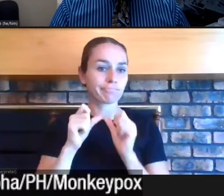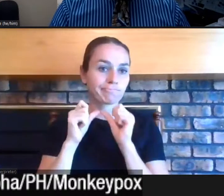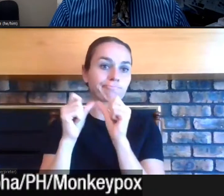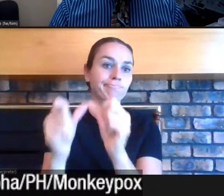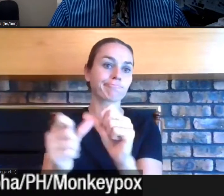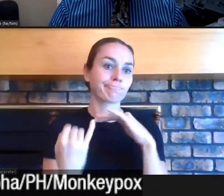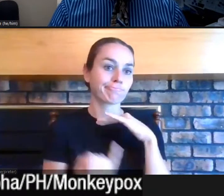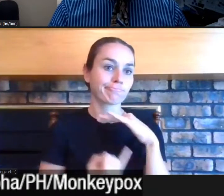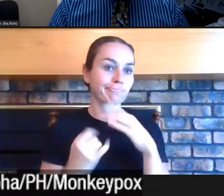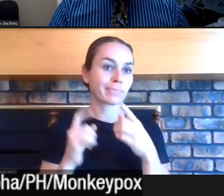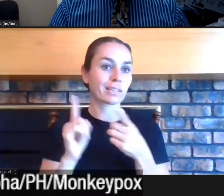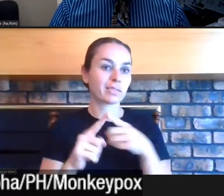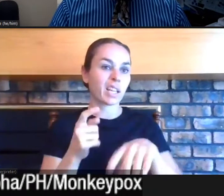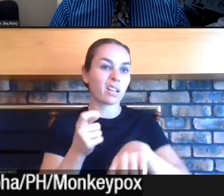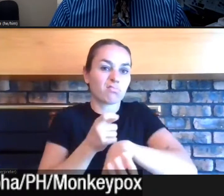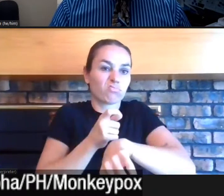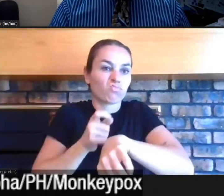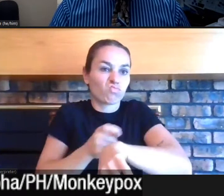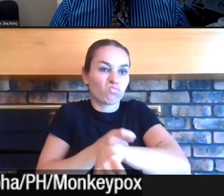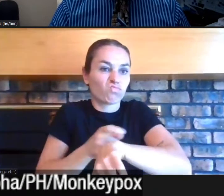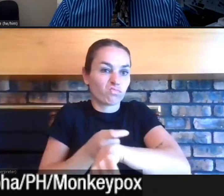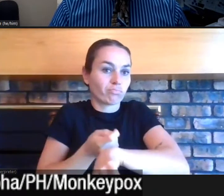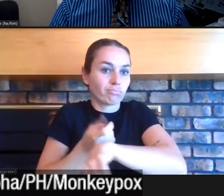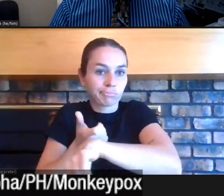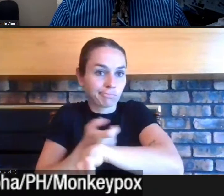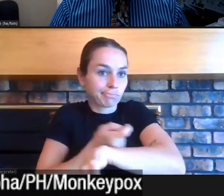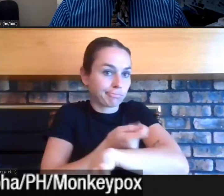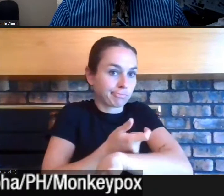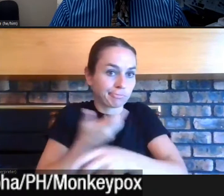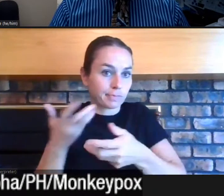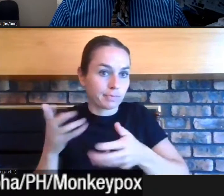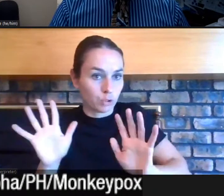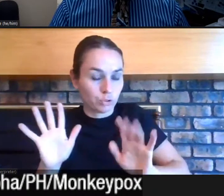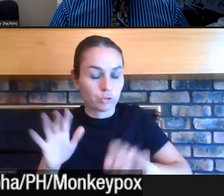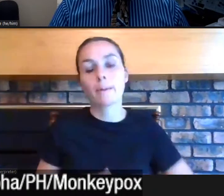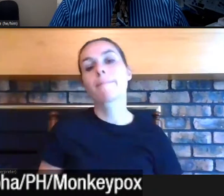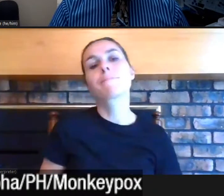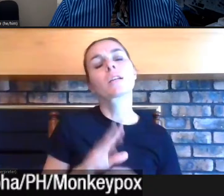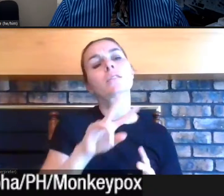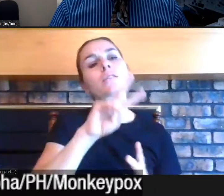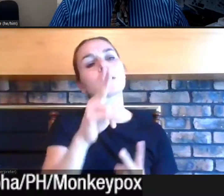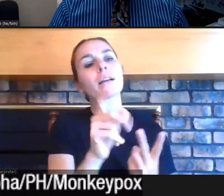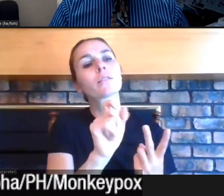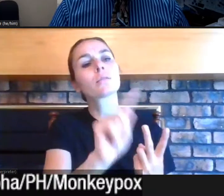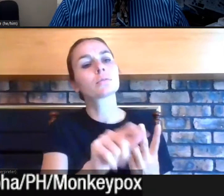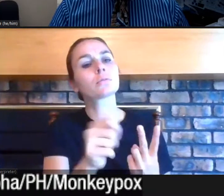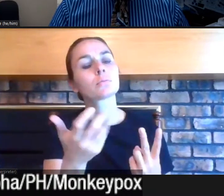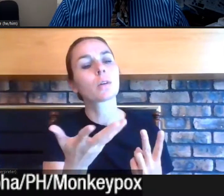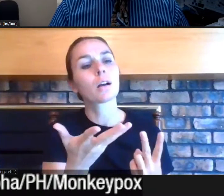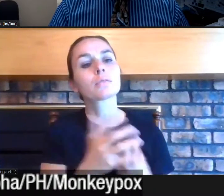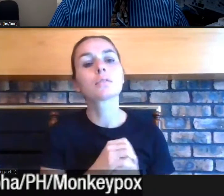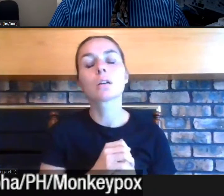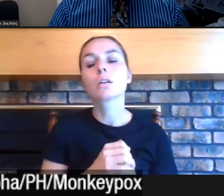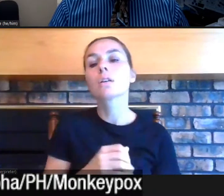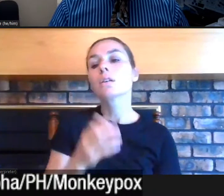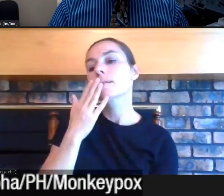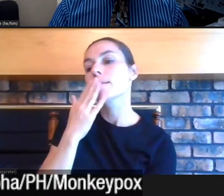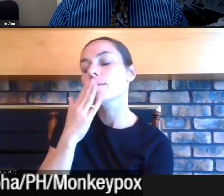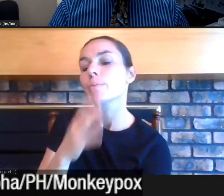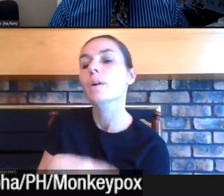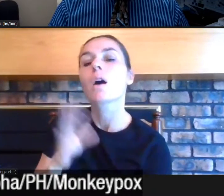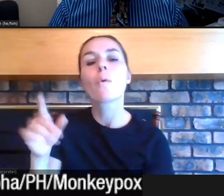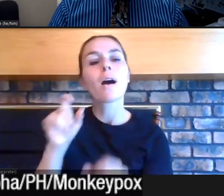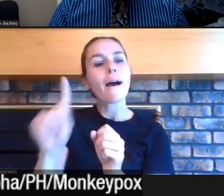lesions have scabbed and come over. What was your second question, Shayla? Thank you. My second question had to do with